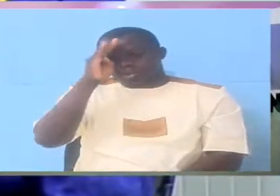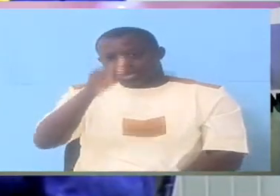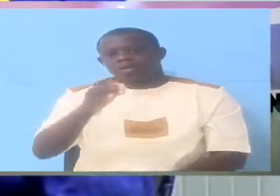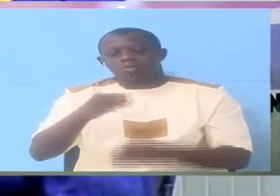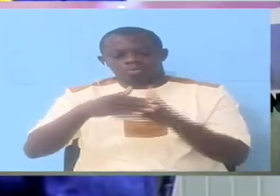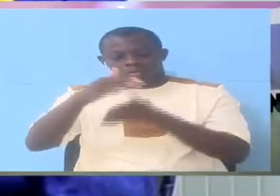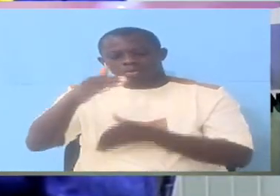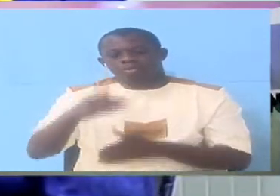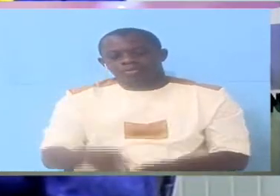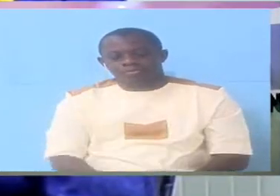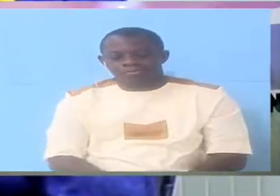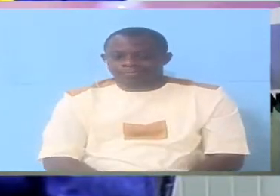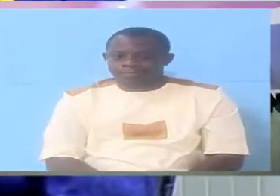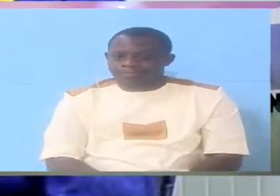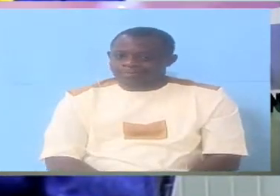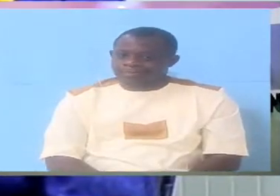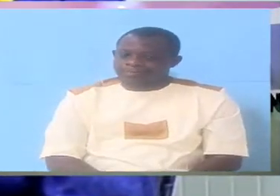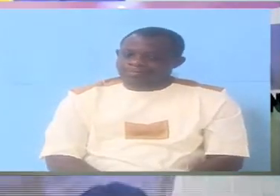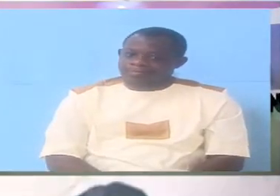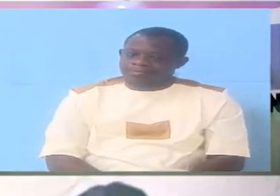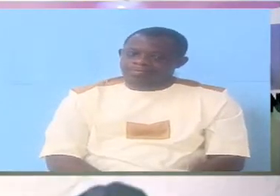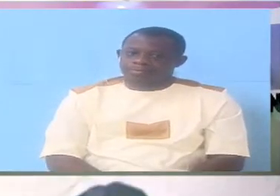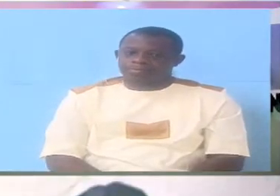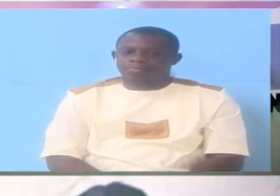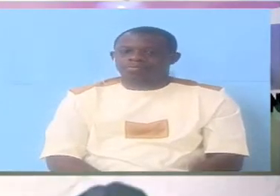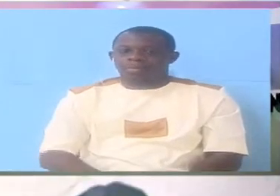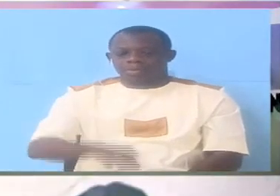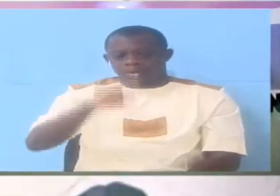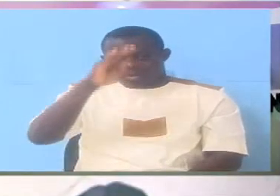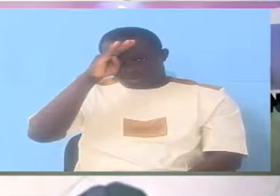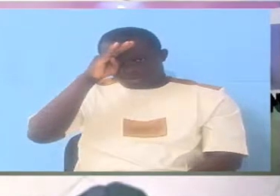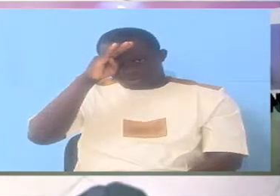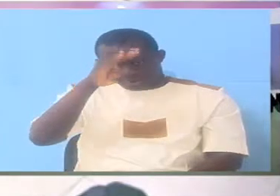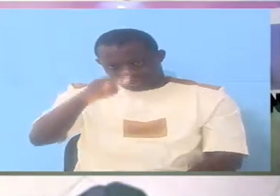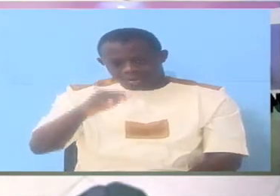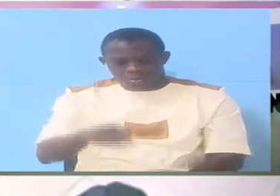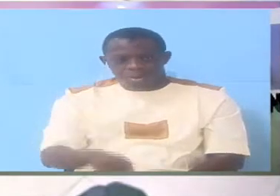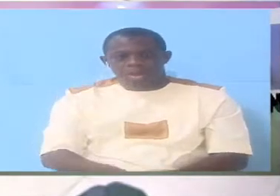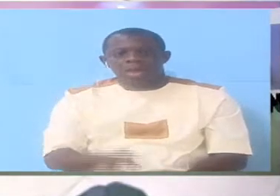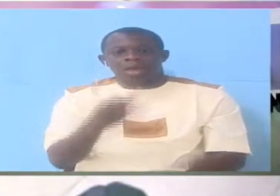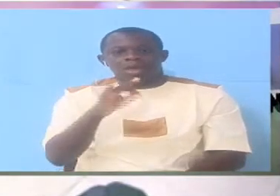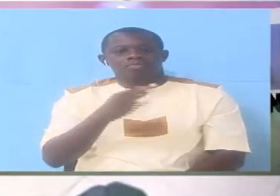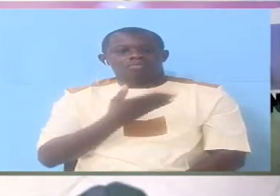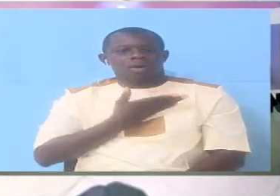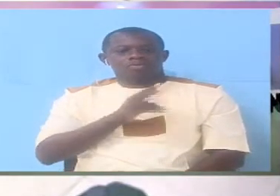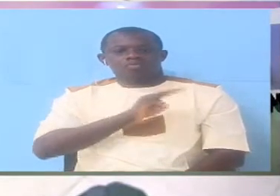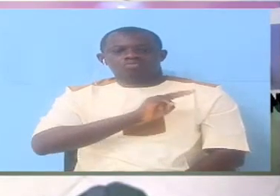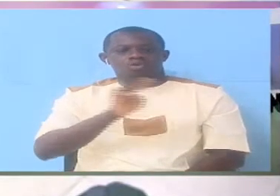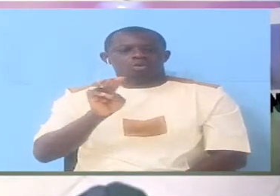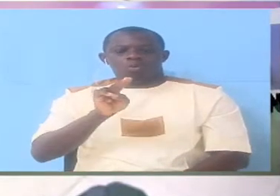what happened. Thank you. Thank you. There are no further